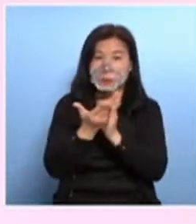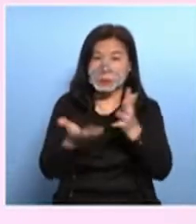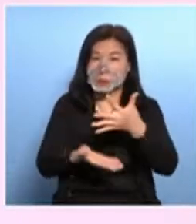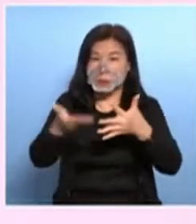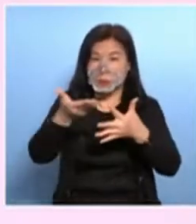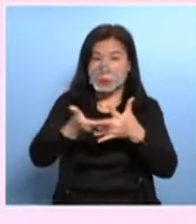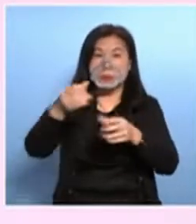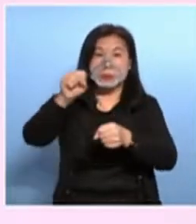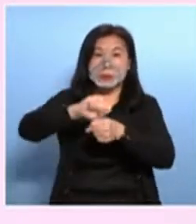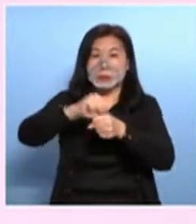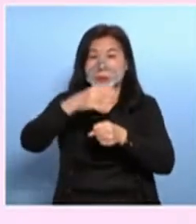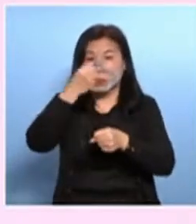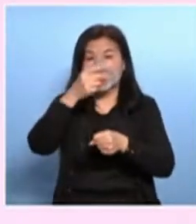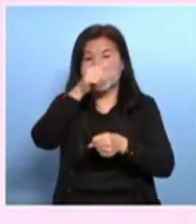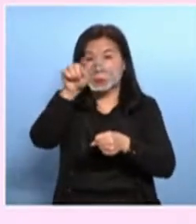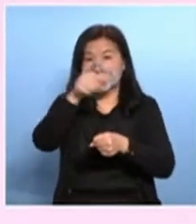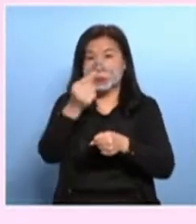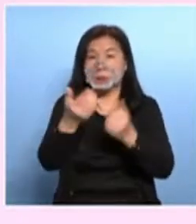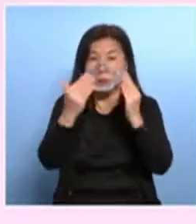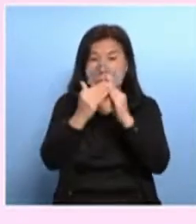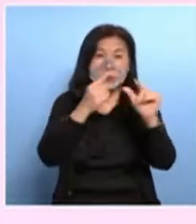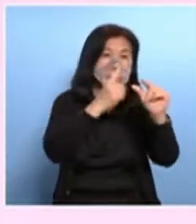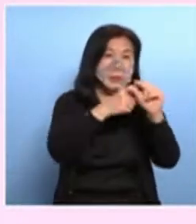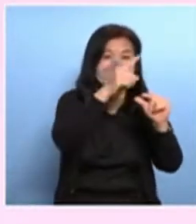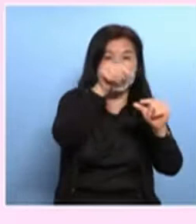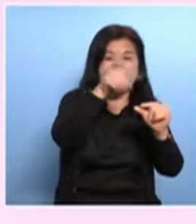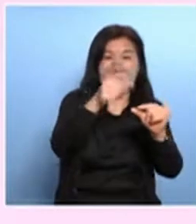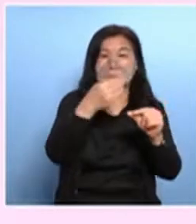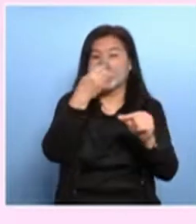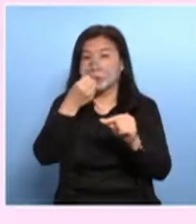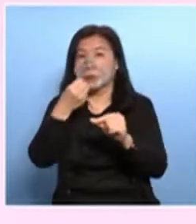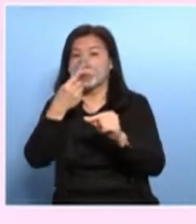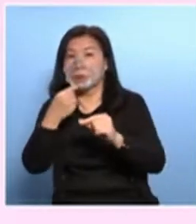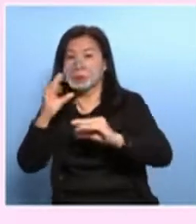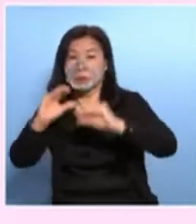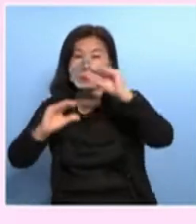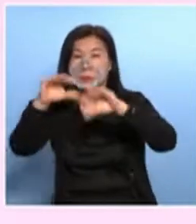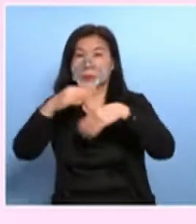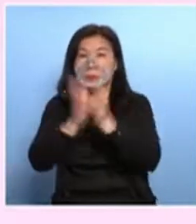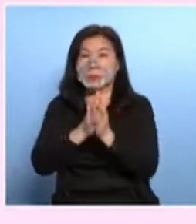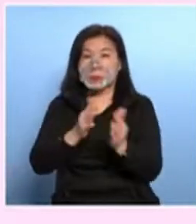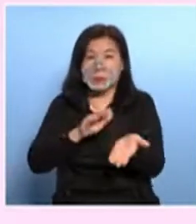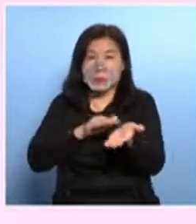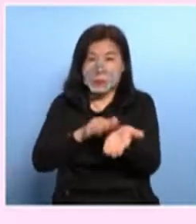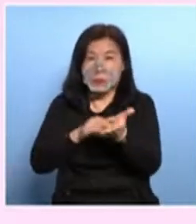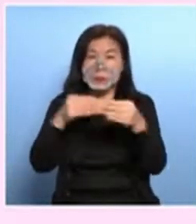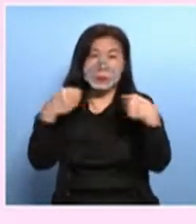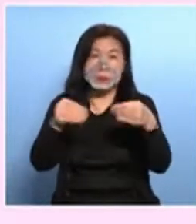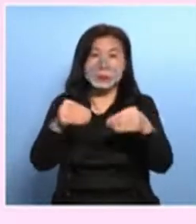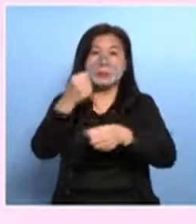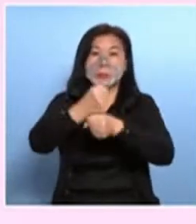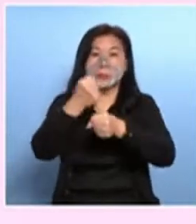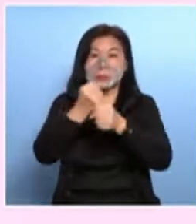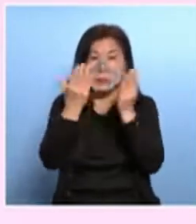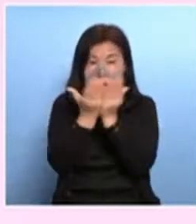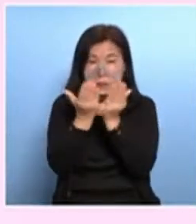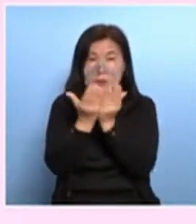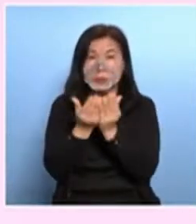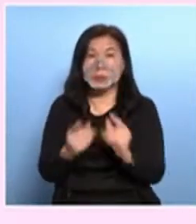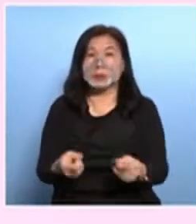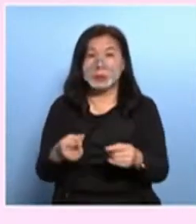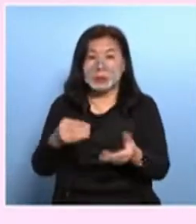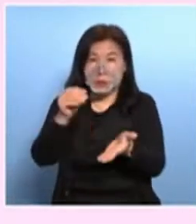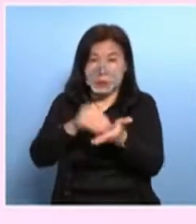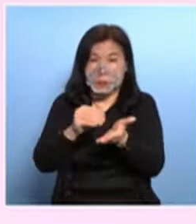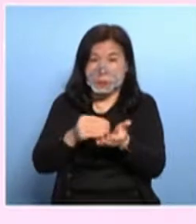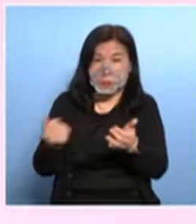billion for the completion of the works to upgrade and increase the healthcare teaching facilities of the University of Hong Kong, Chinese University of